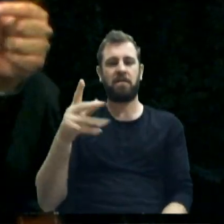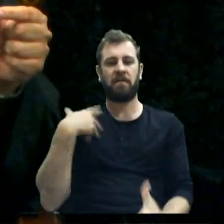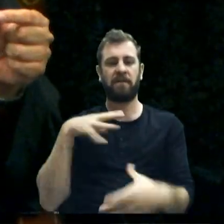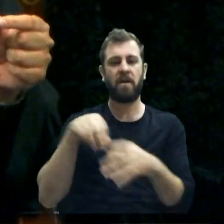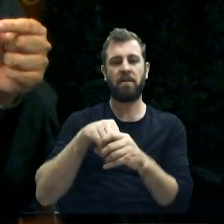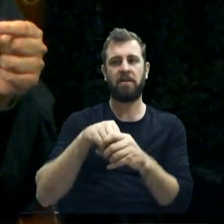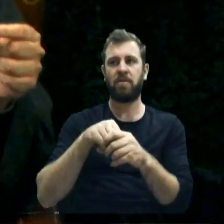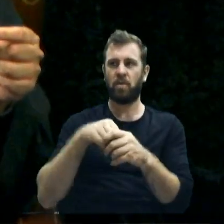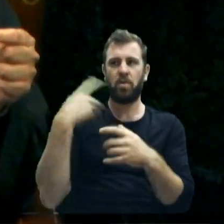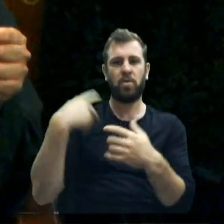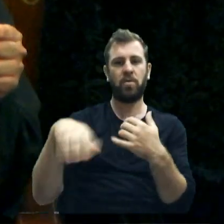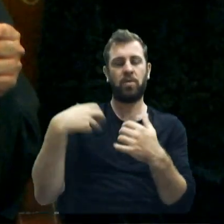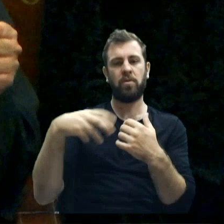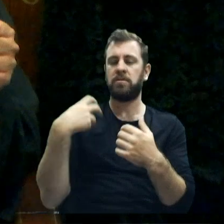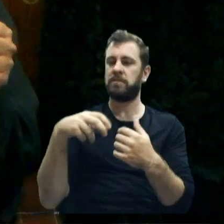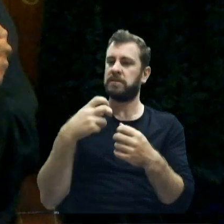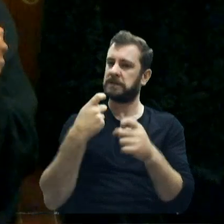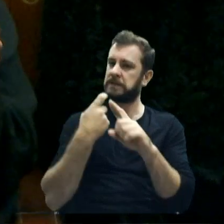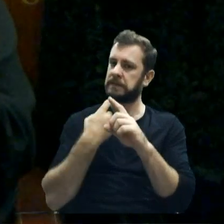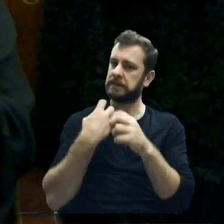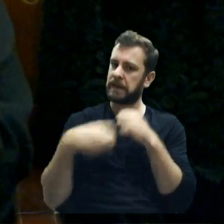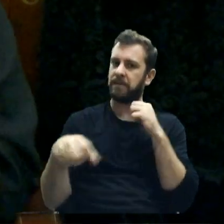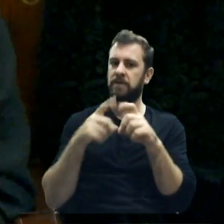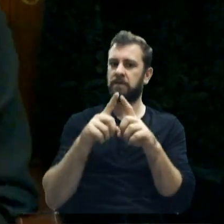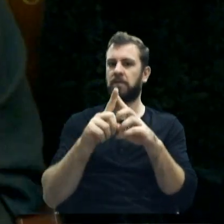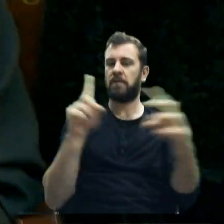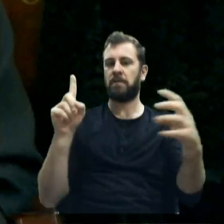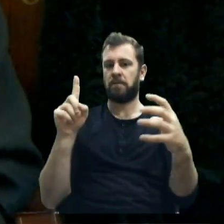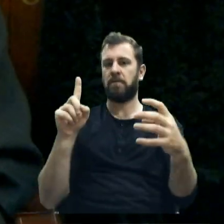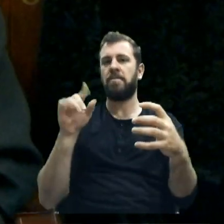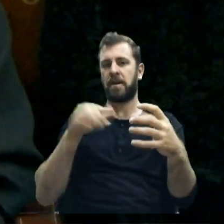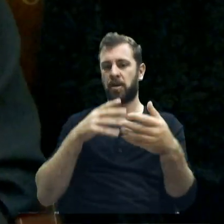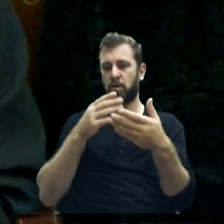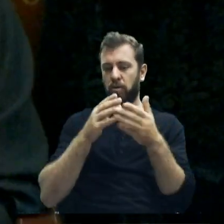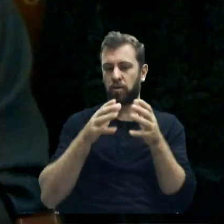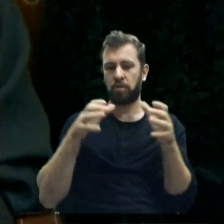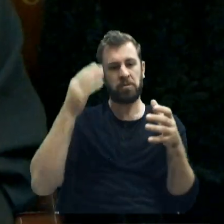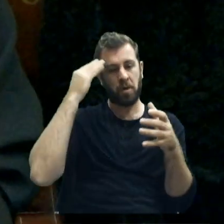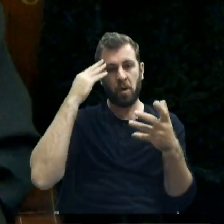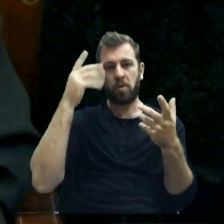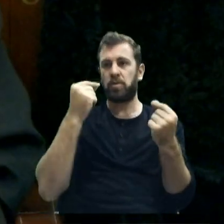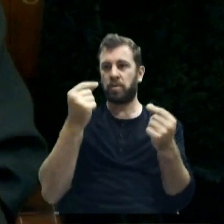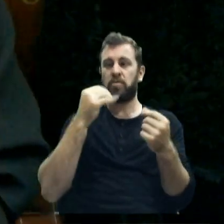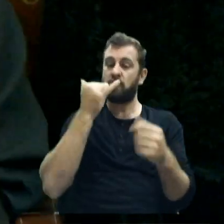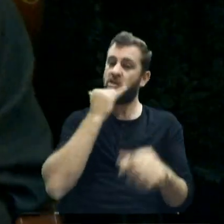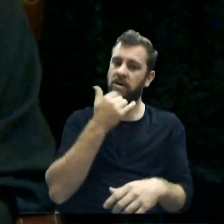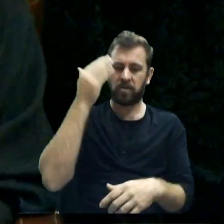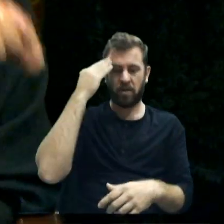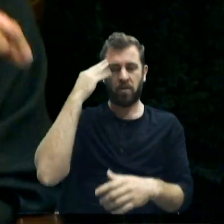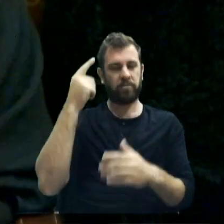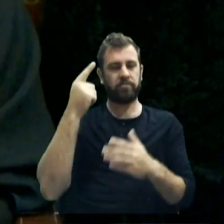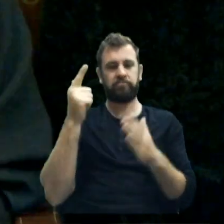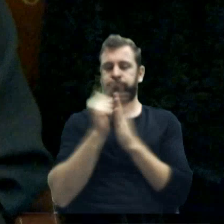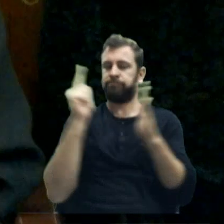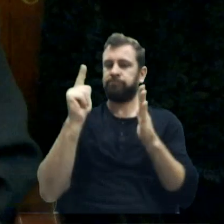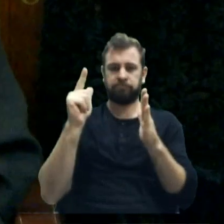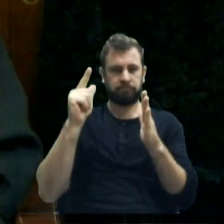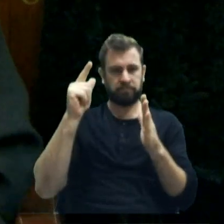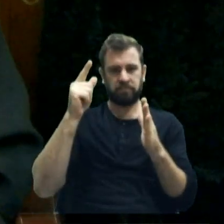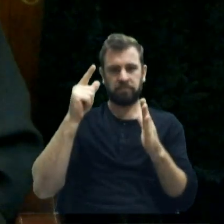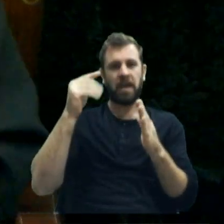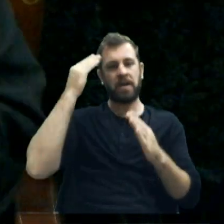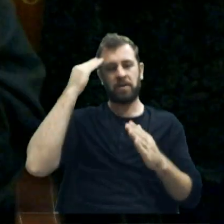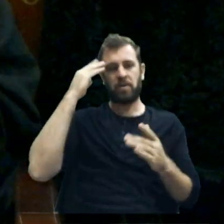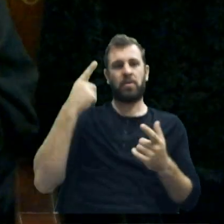difficult for them to exit from that group. They know what they're doing is wrong, they know what they're doing is haram, I know absolutely what they're doing, Molana,